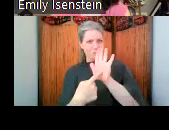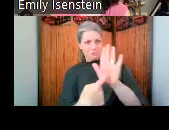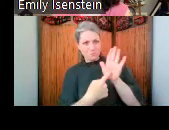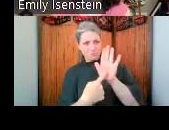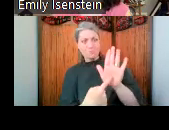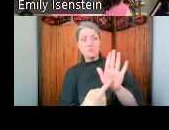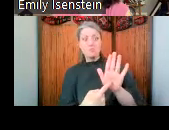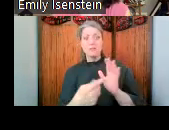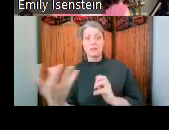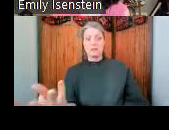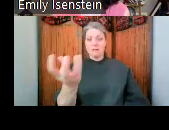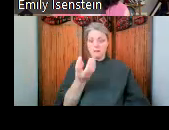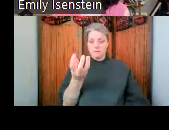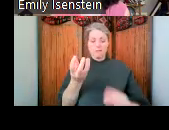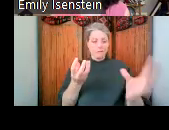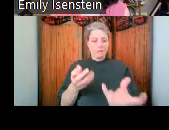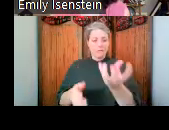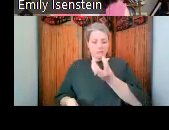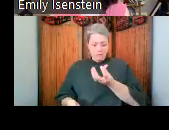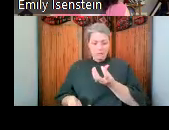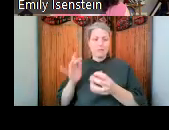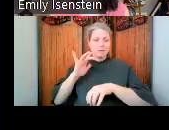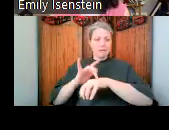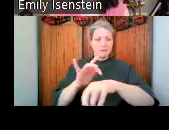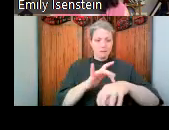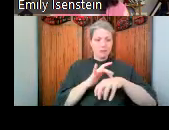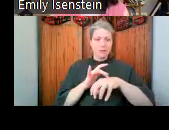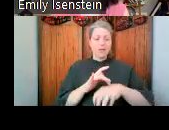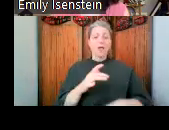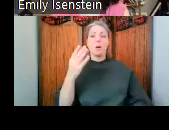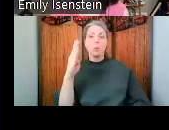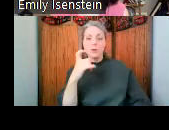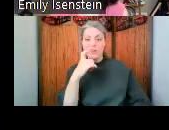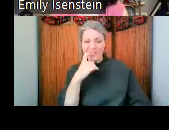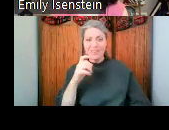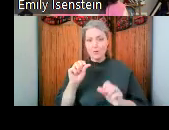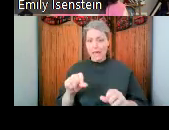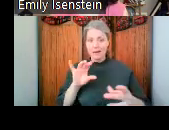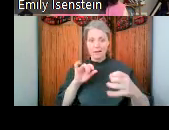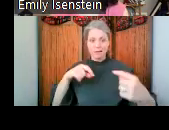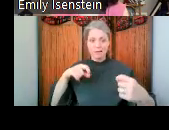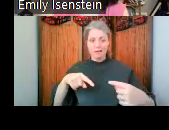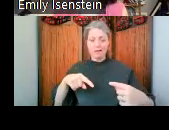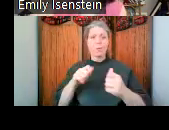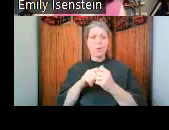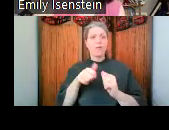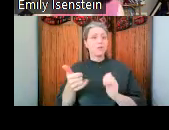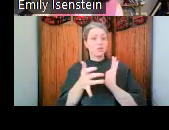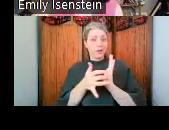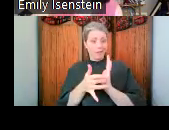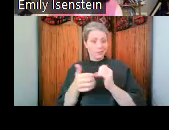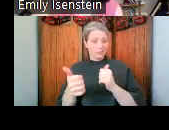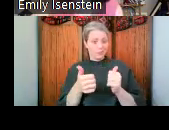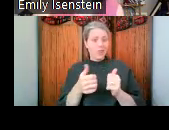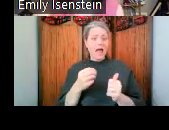of objects that people can interact with. It's also Bluetooth capable, so we can connect it with a lot of other technology.